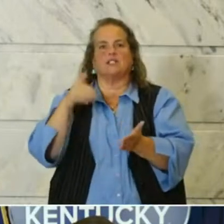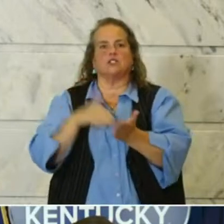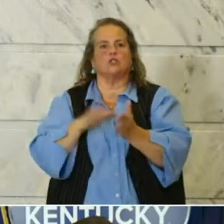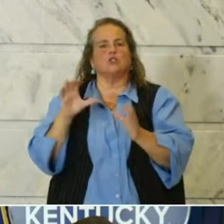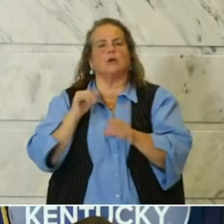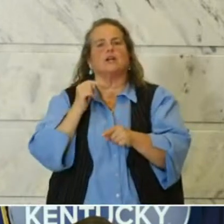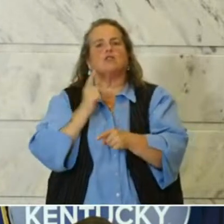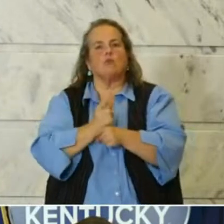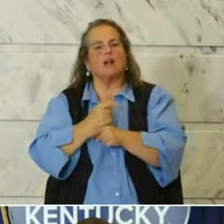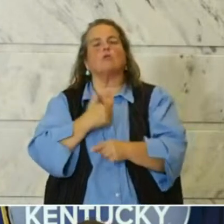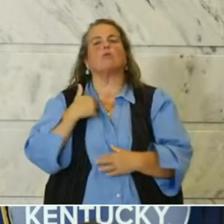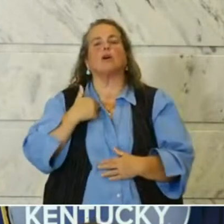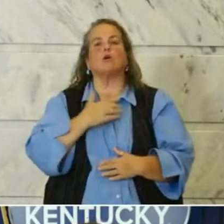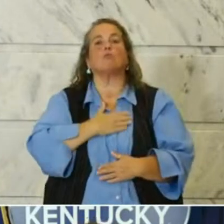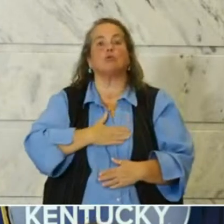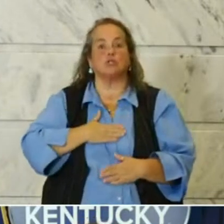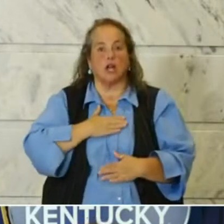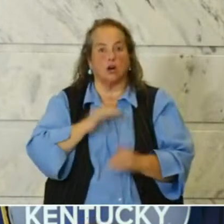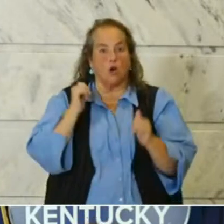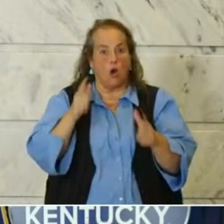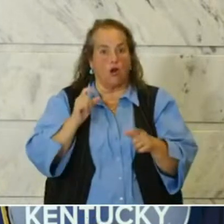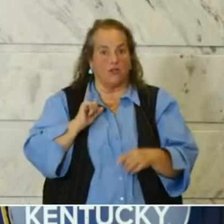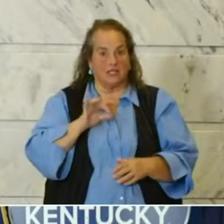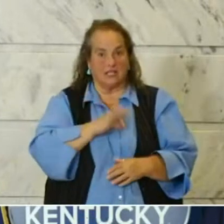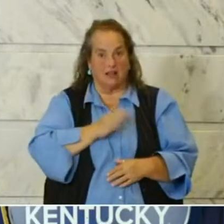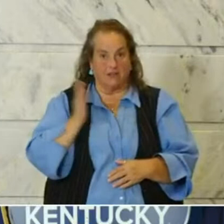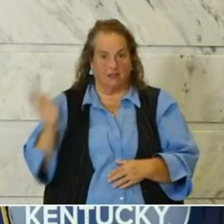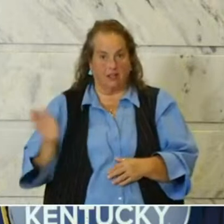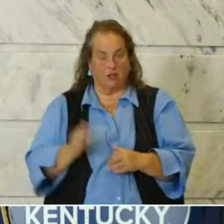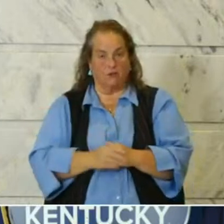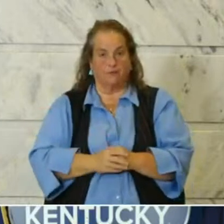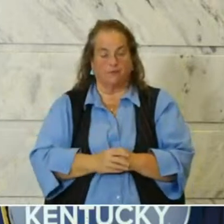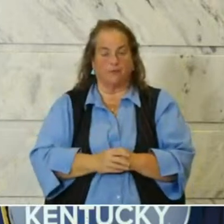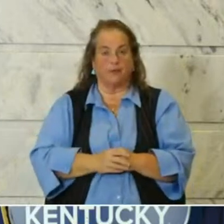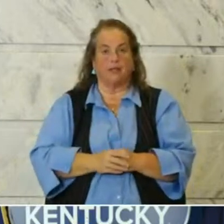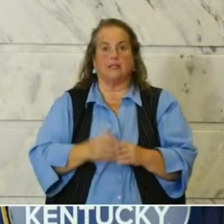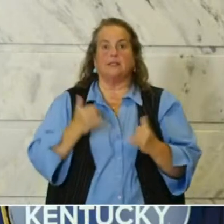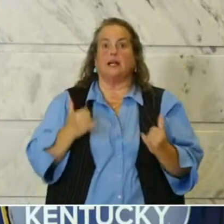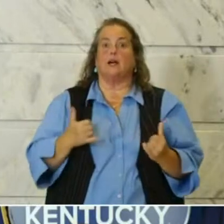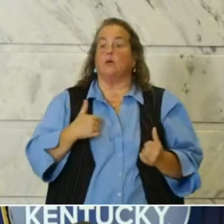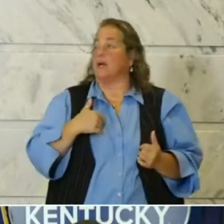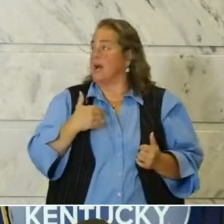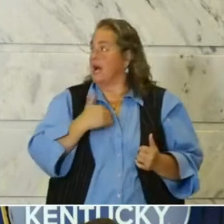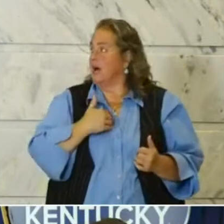we appreciate all of the staff there. Now we've got